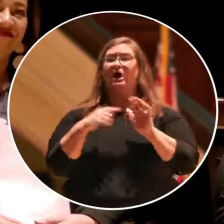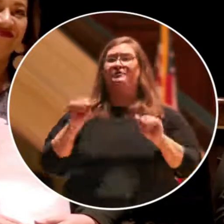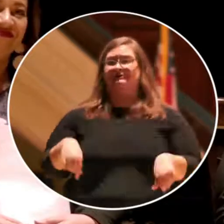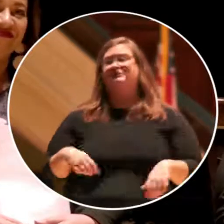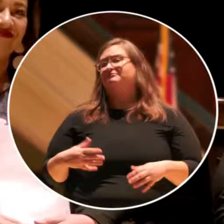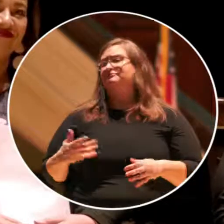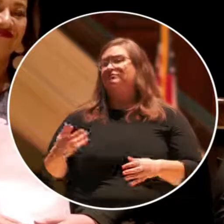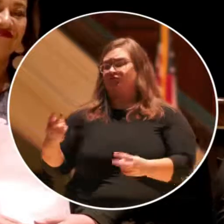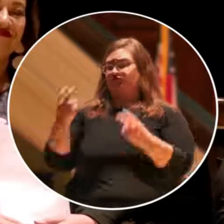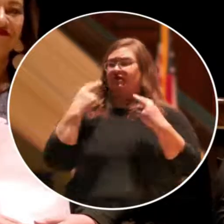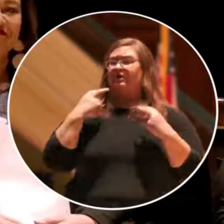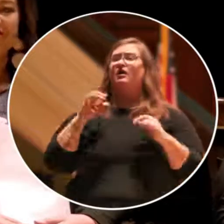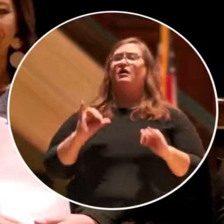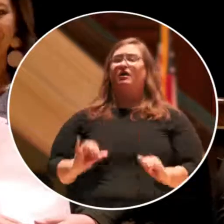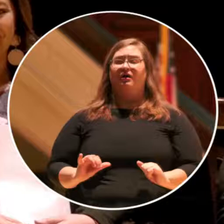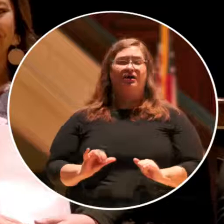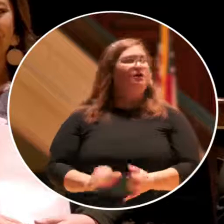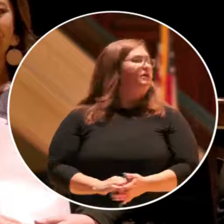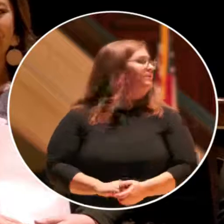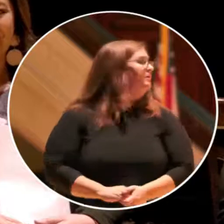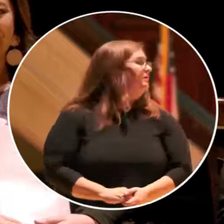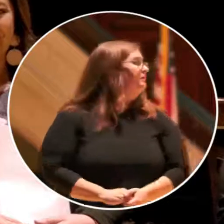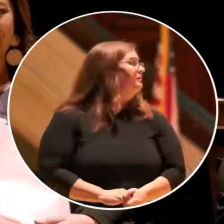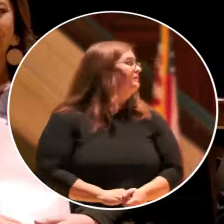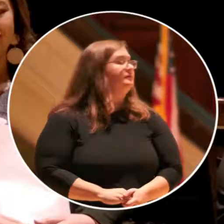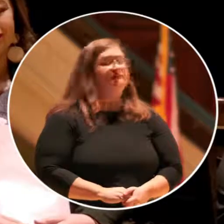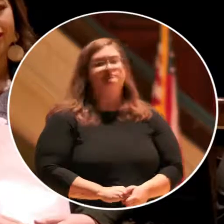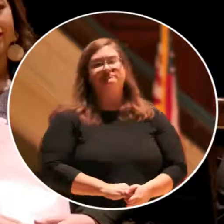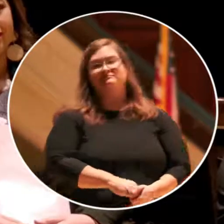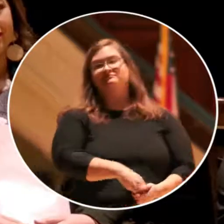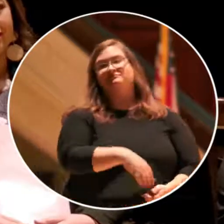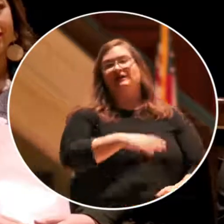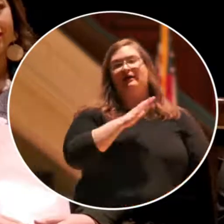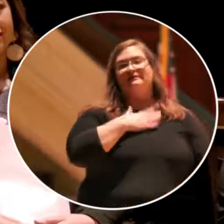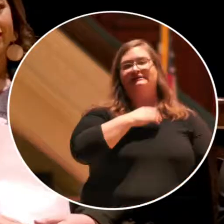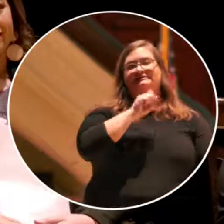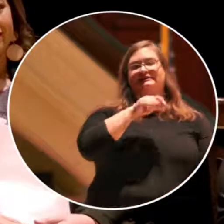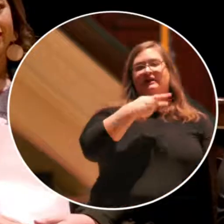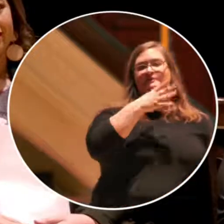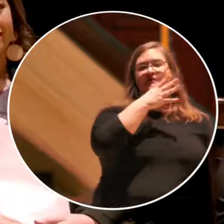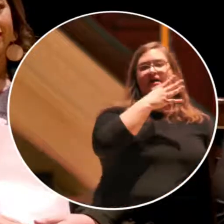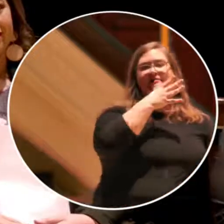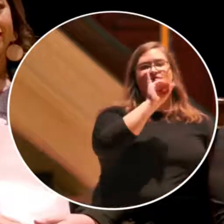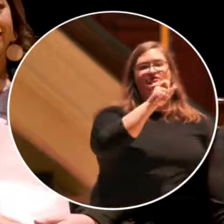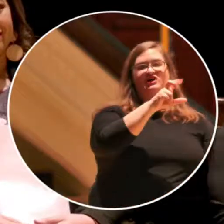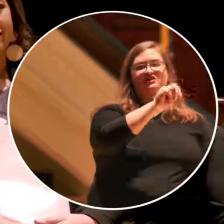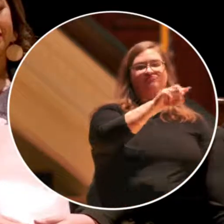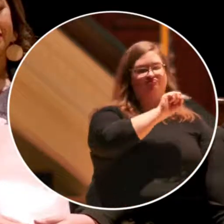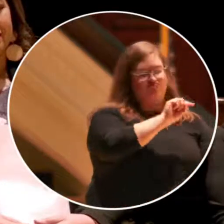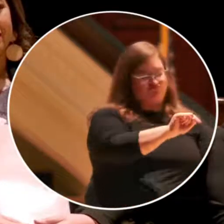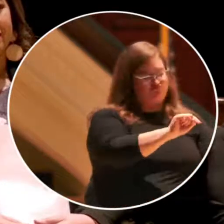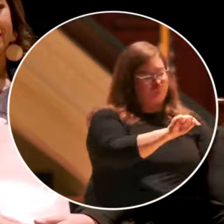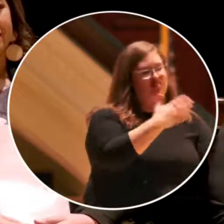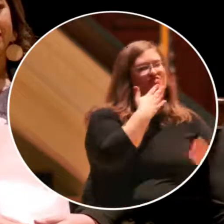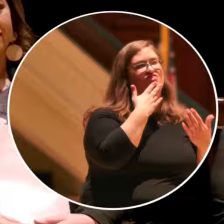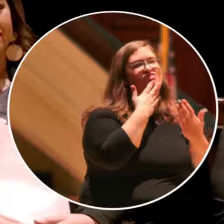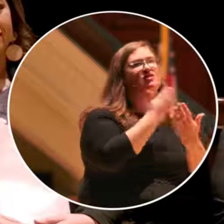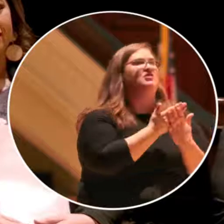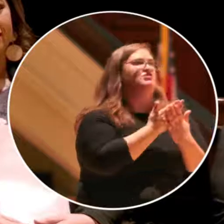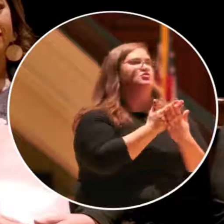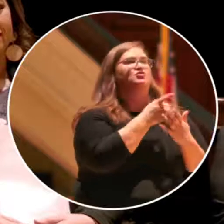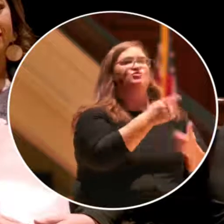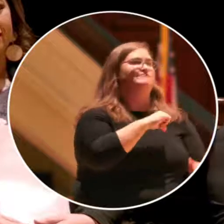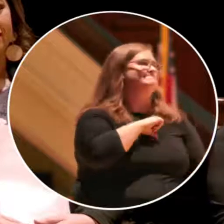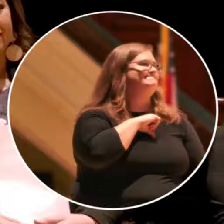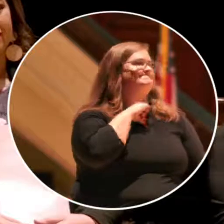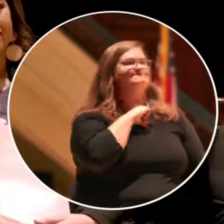Jen, you gave me so many things: the gift, the confidence to make art, the